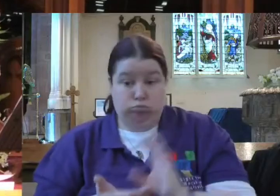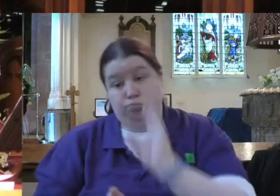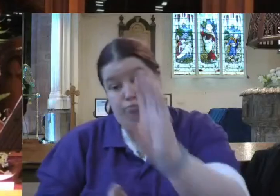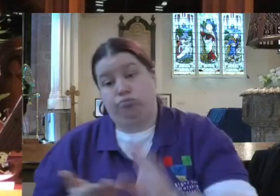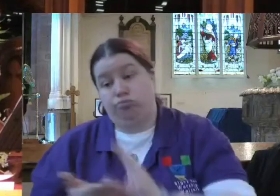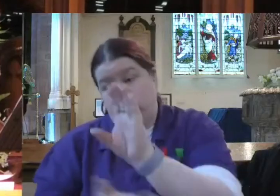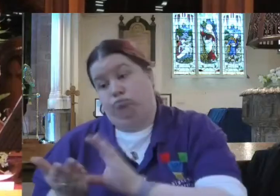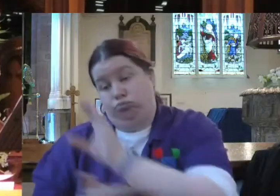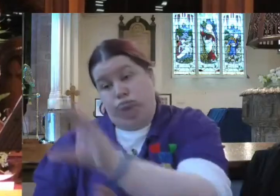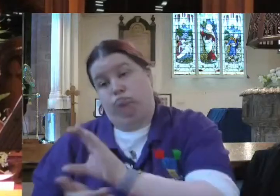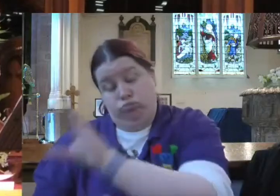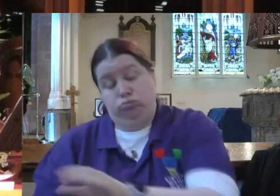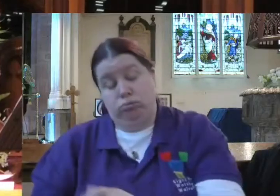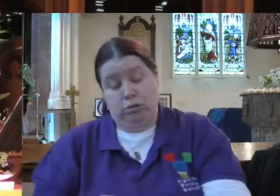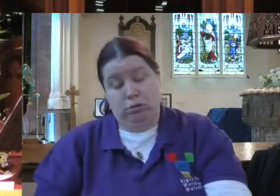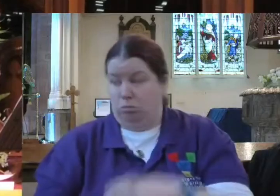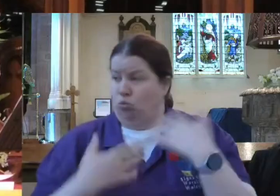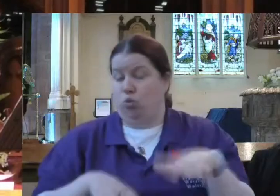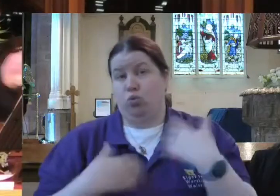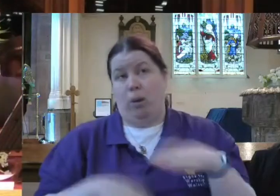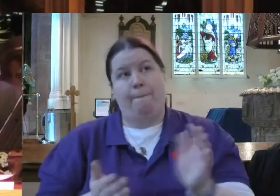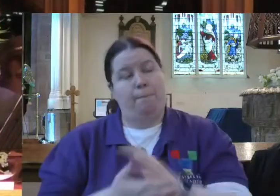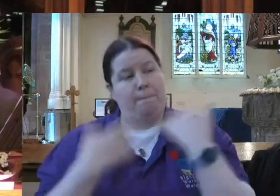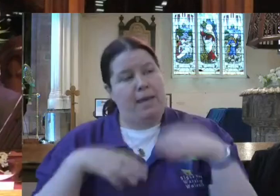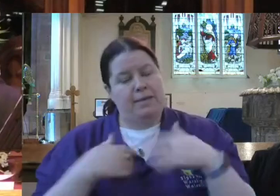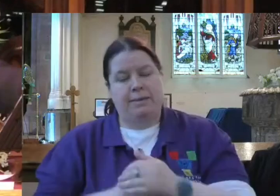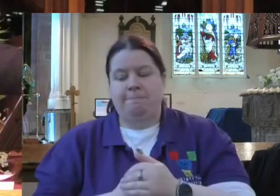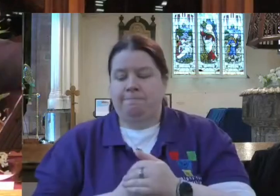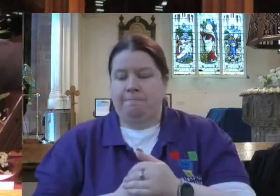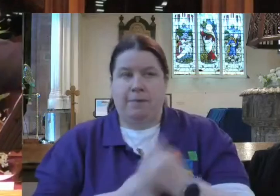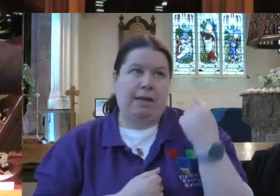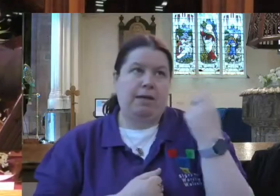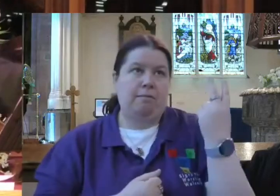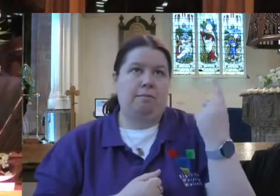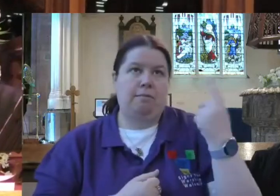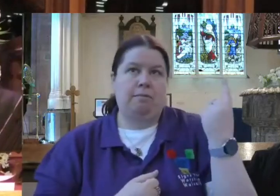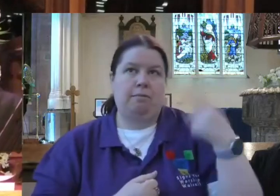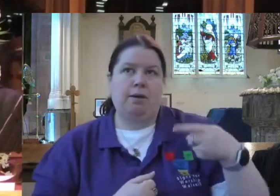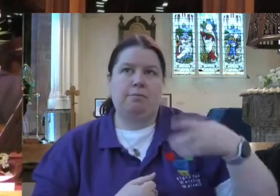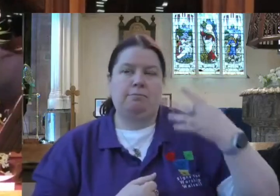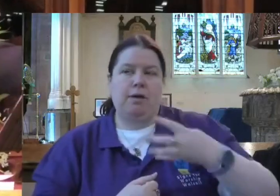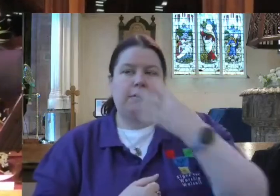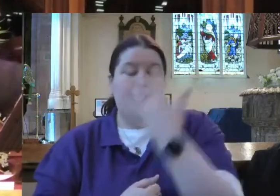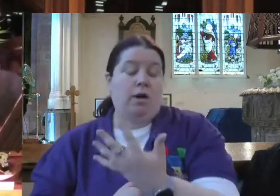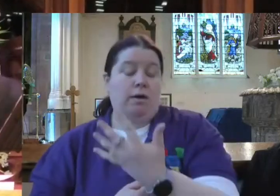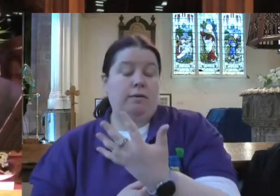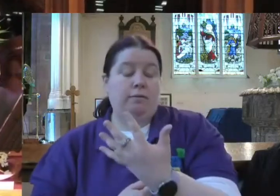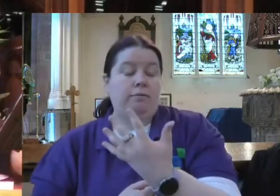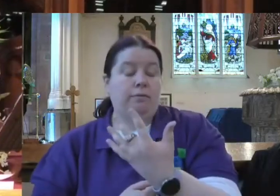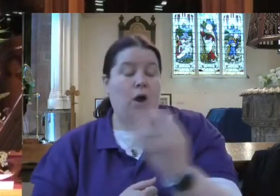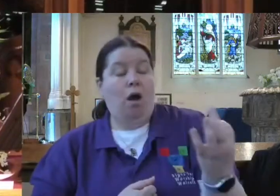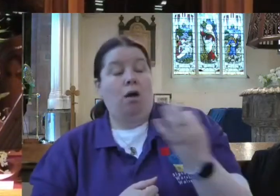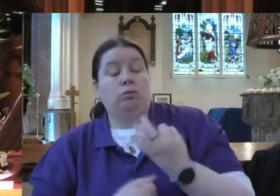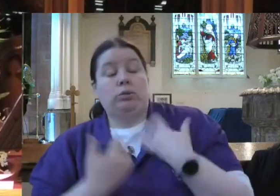at the Christmas party. What a great company to be part of. Well, in 1995, they were offered the chance to sell their company